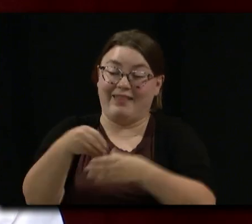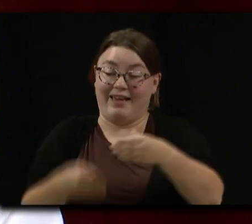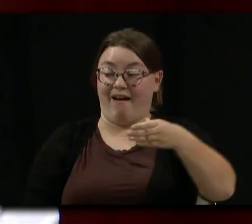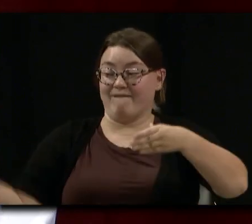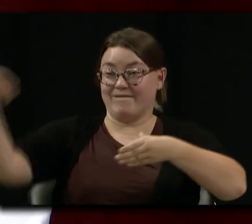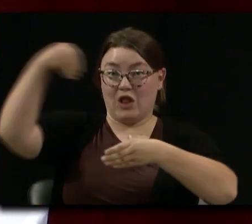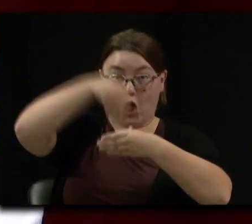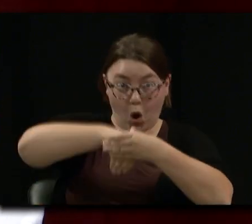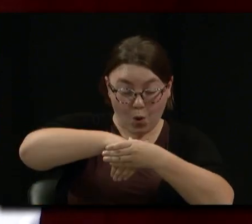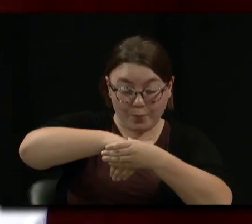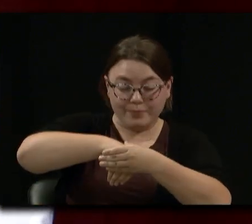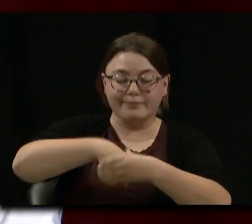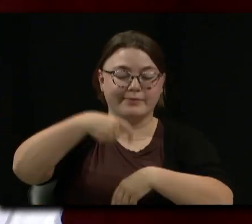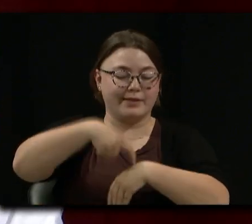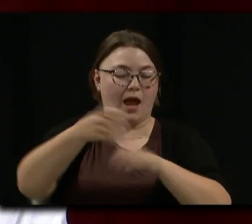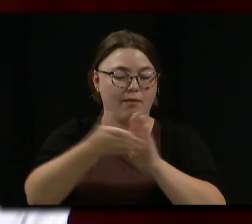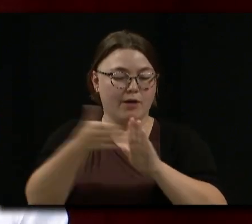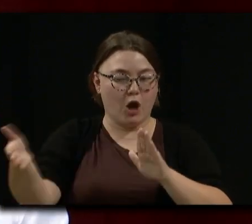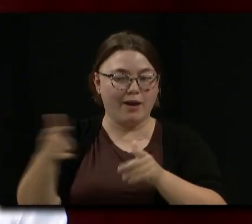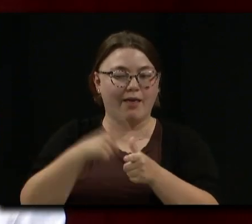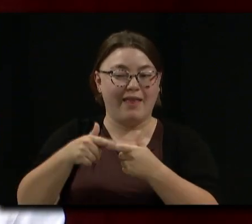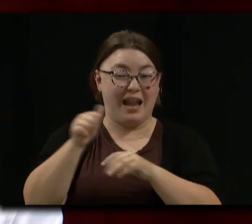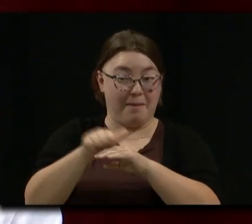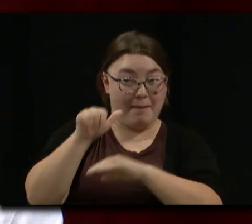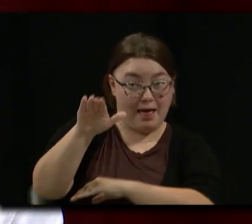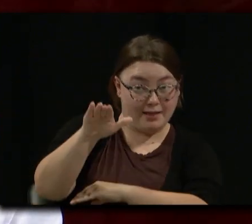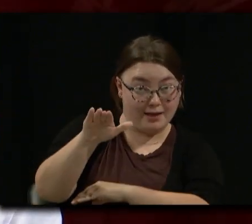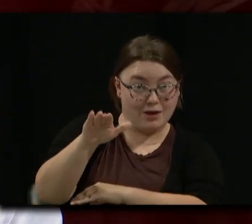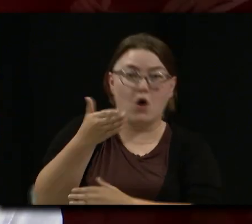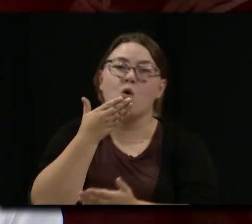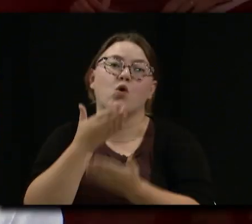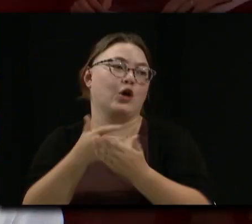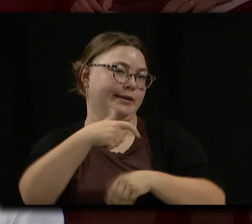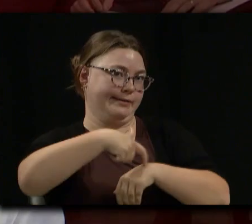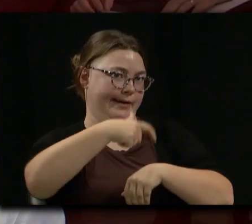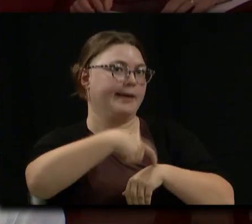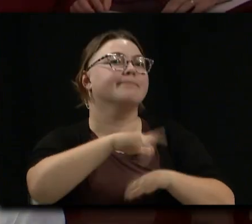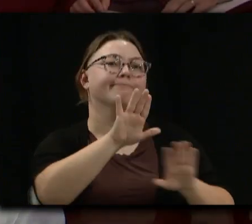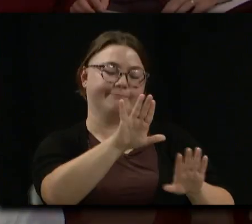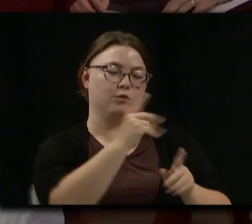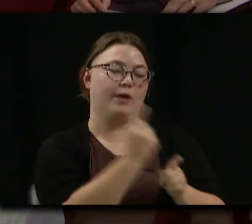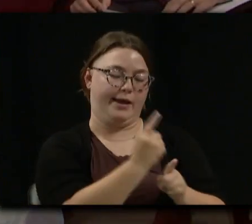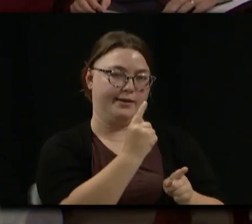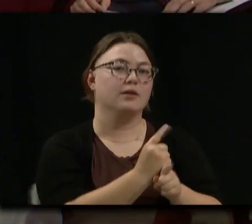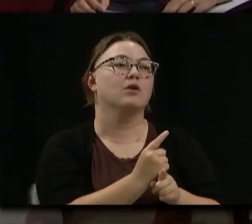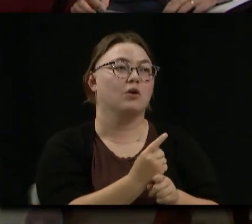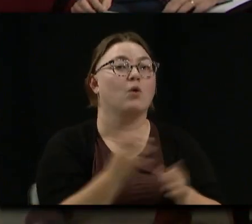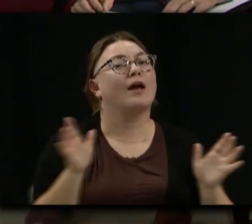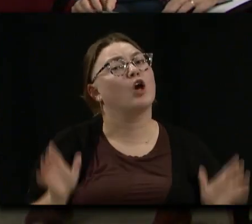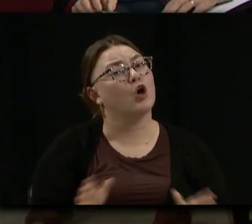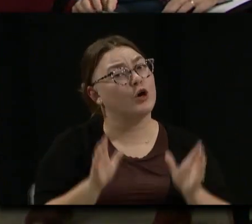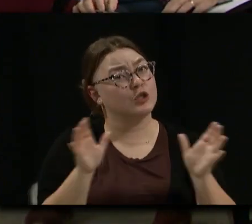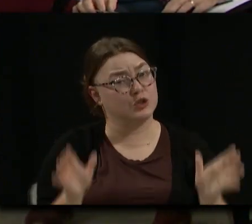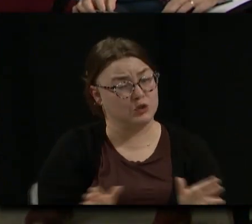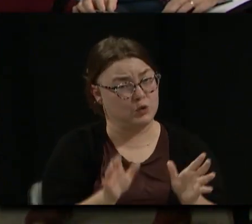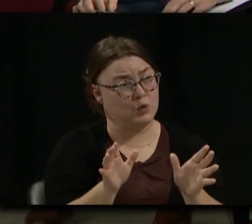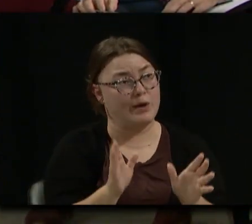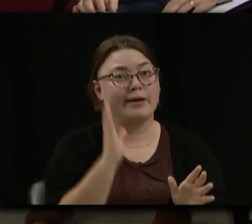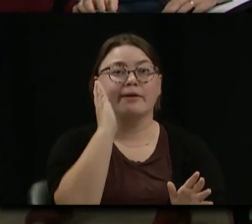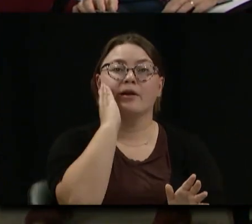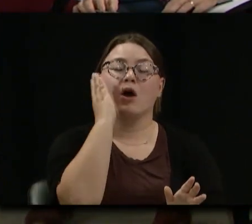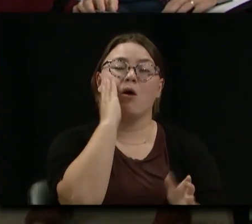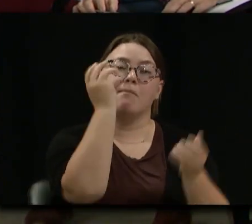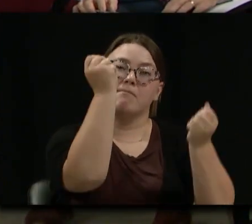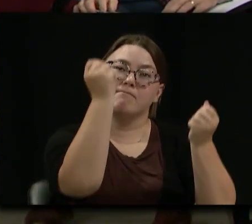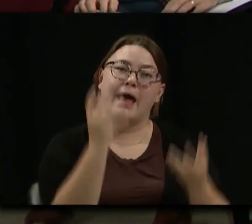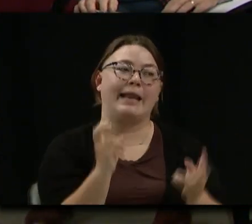the appropriate amount of time, get that mailed back. Yes, and I'm glad you said about the appropriate amount of time. We do encourage you, we know there's a lot of issues